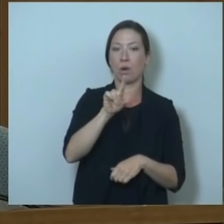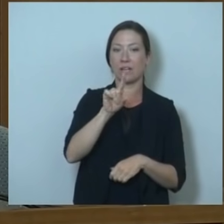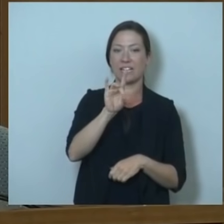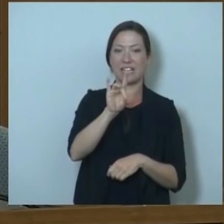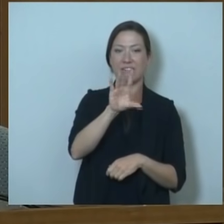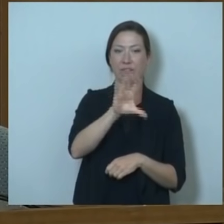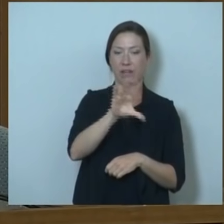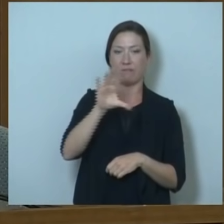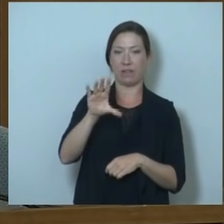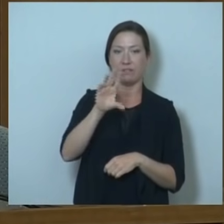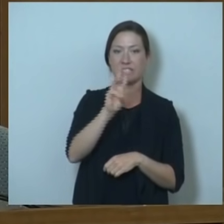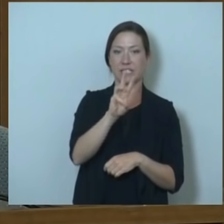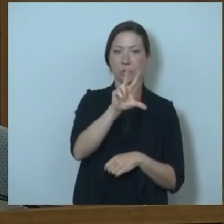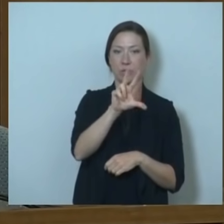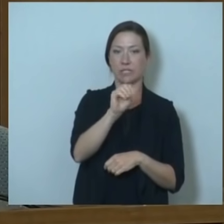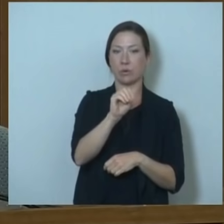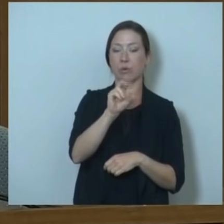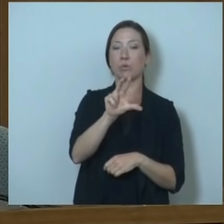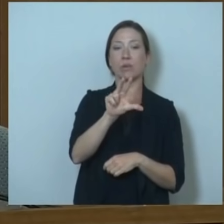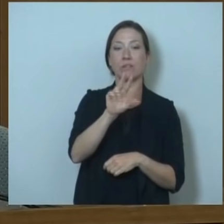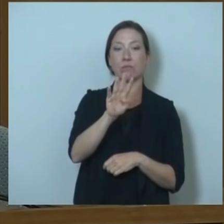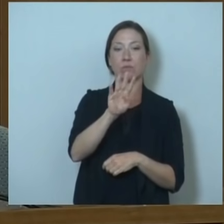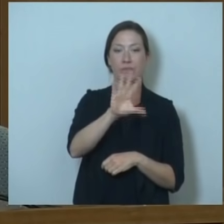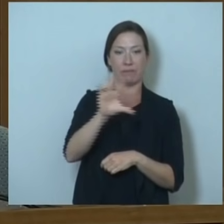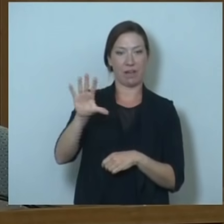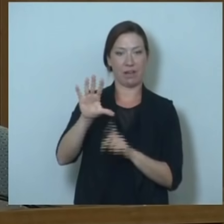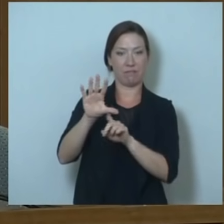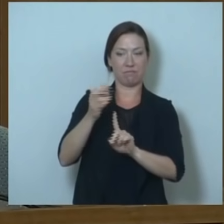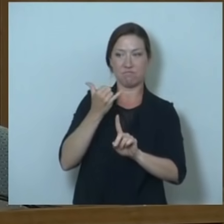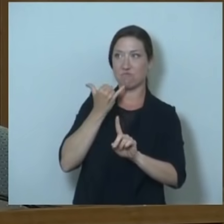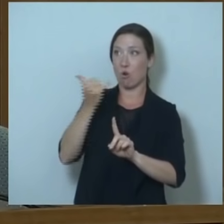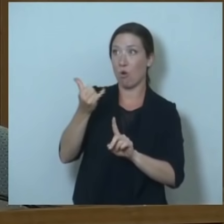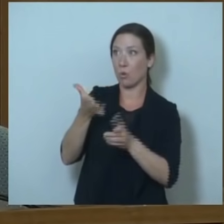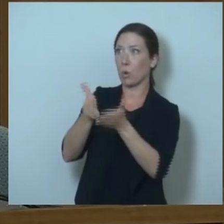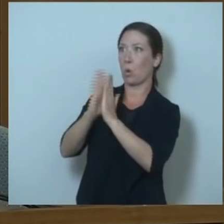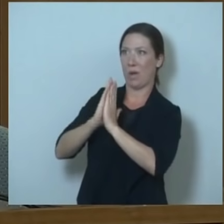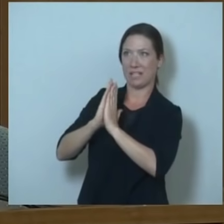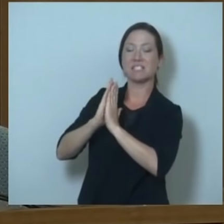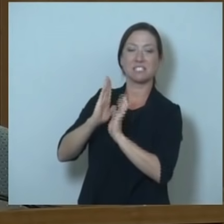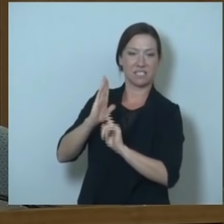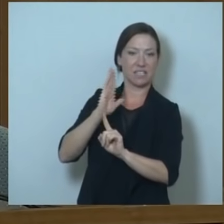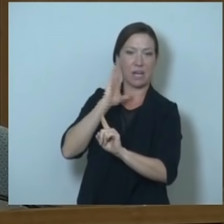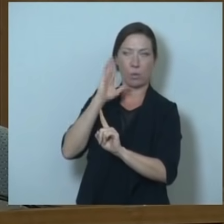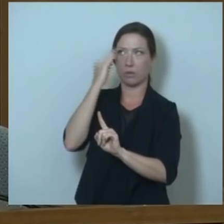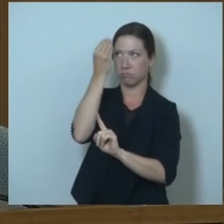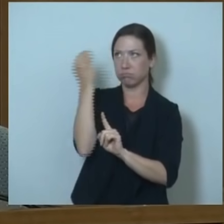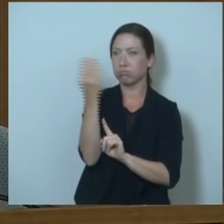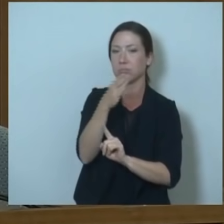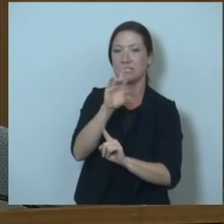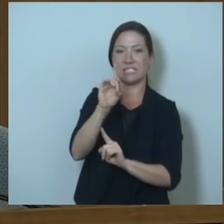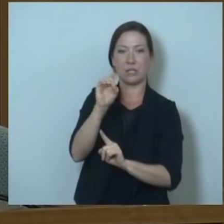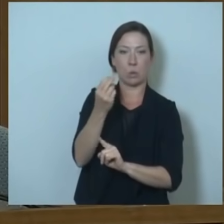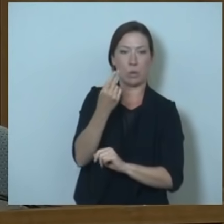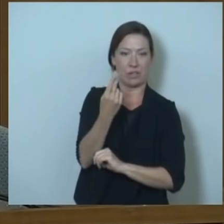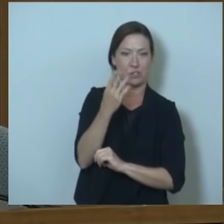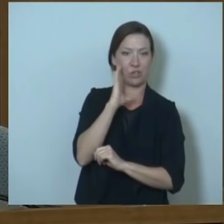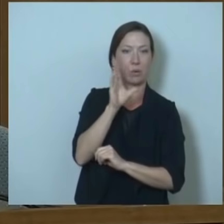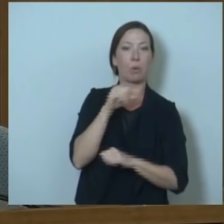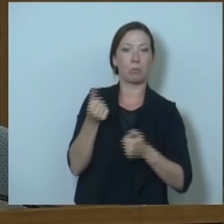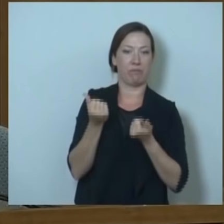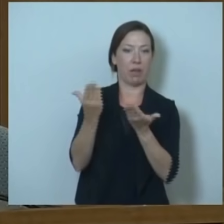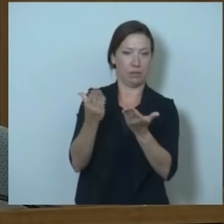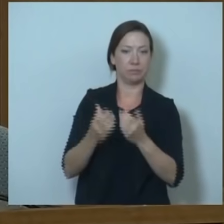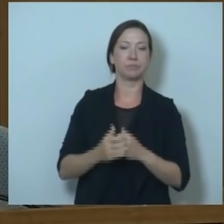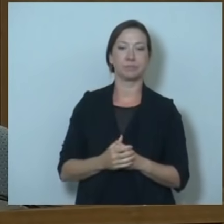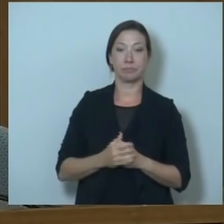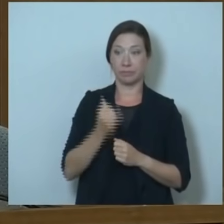1-855-600-3454 line and make a request that will be delivered back to the Department of Health. If you're a business or a municipality and you want to be